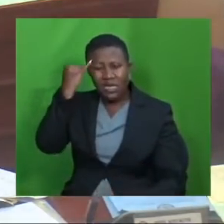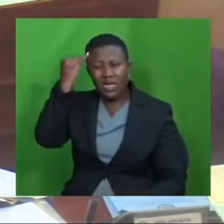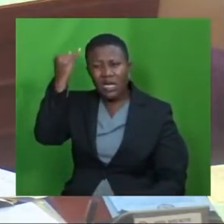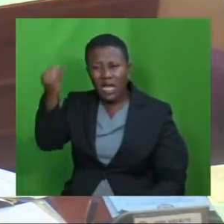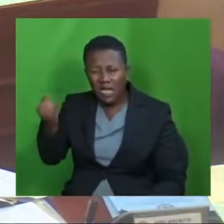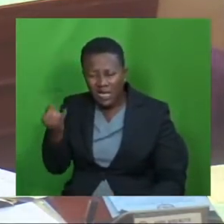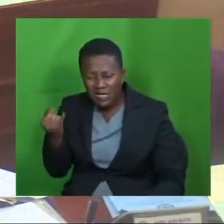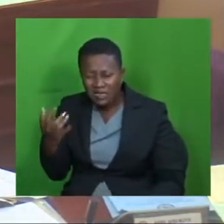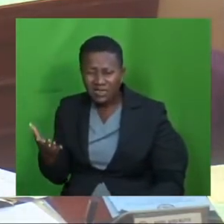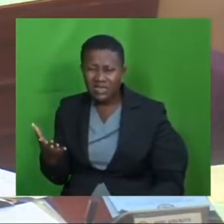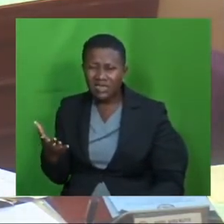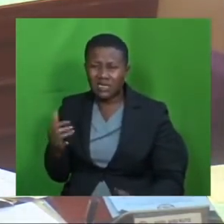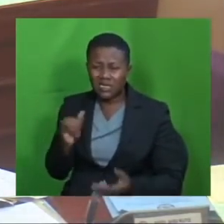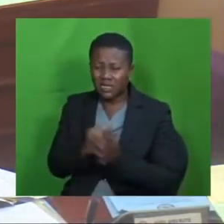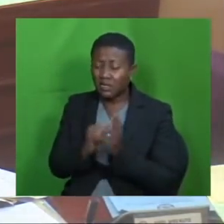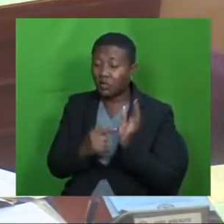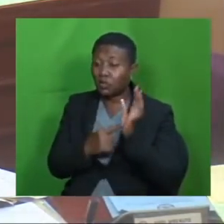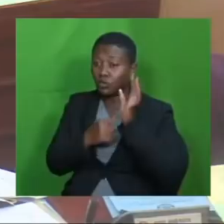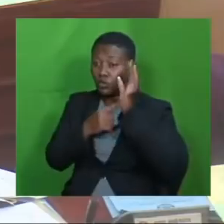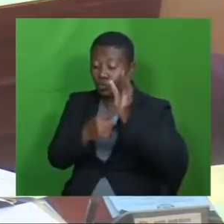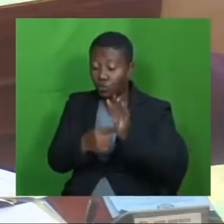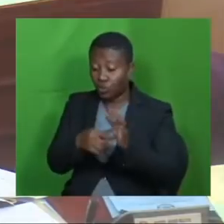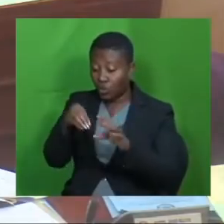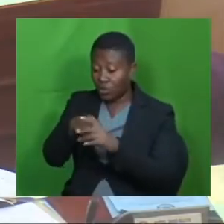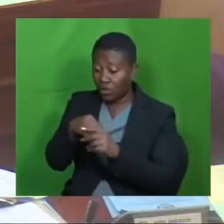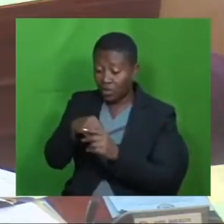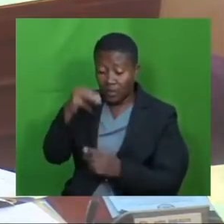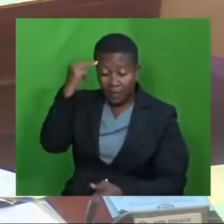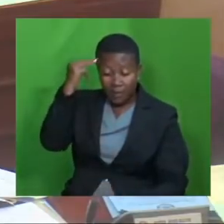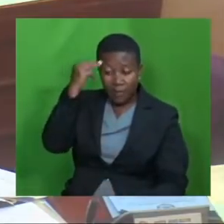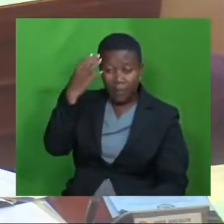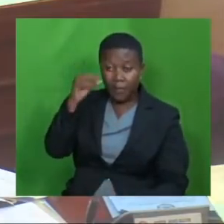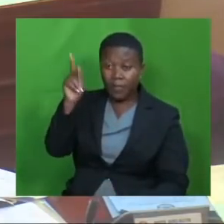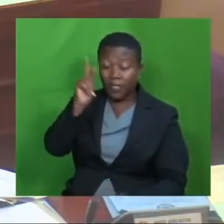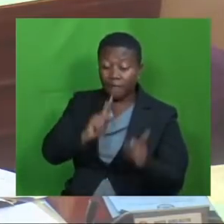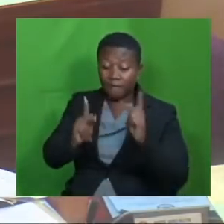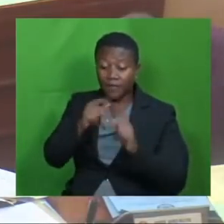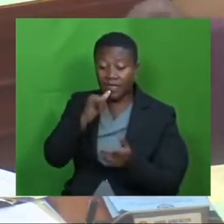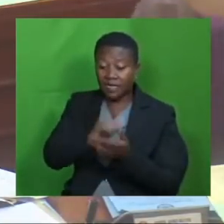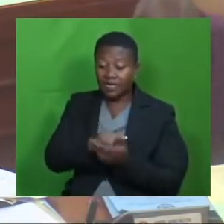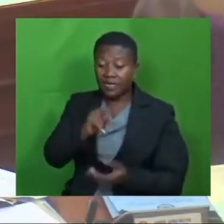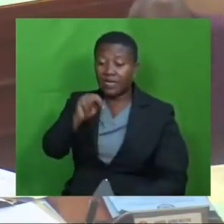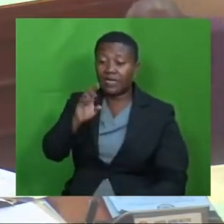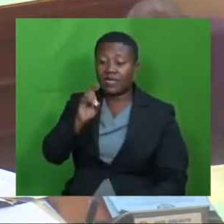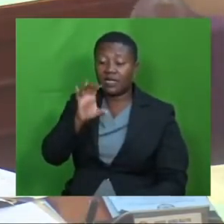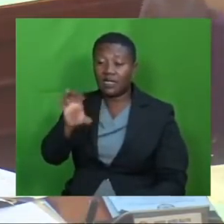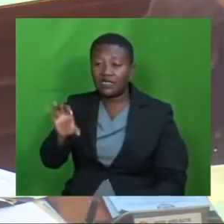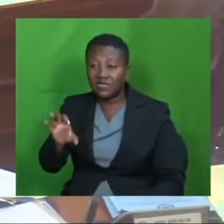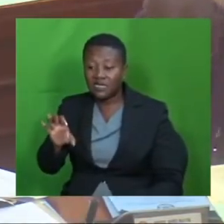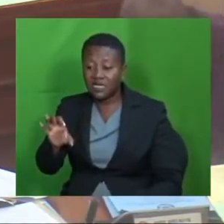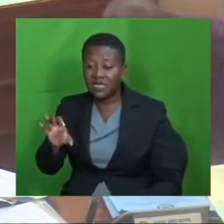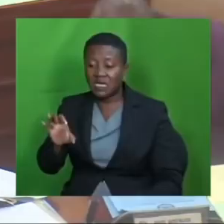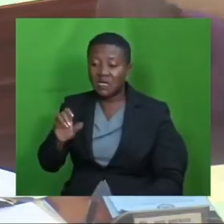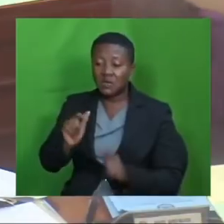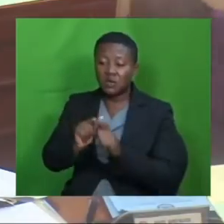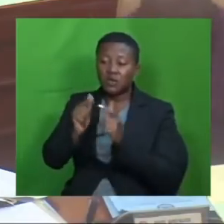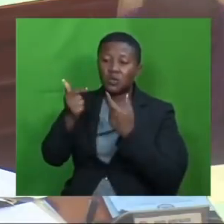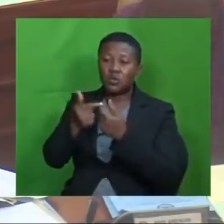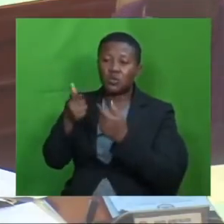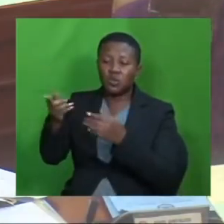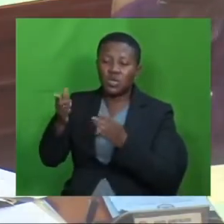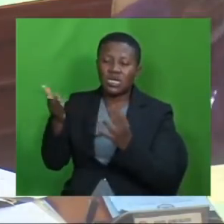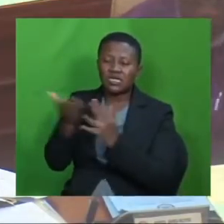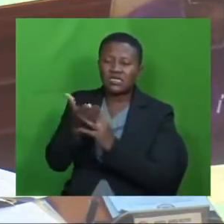erroneous impression being created in the minds of people that the NDC minority is obstructing government should be dismissed in